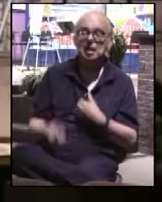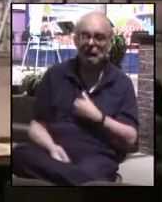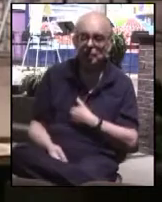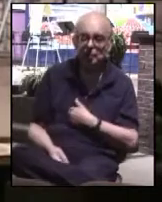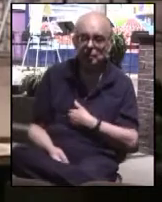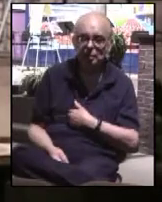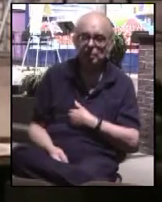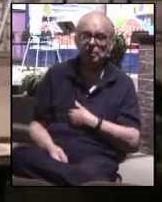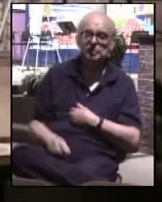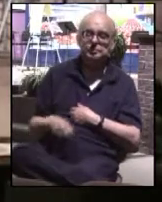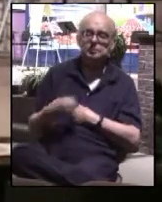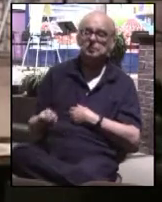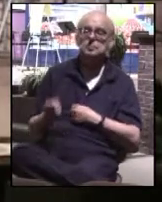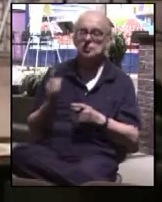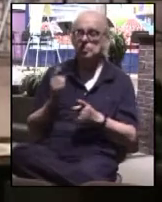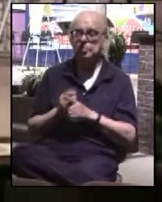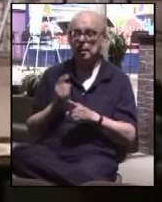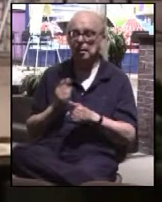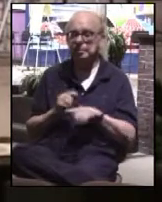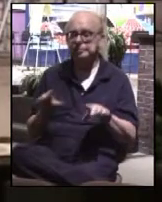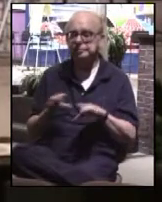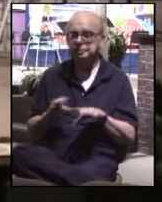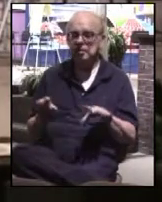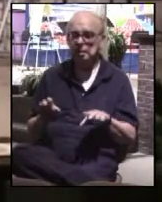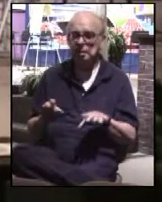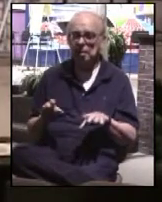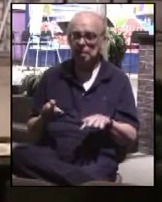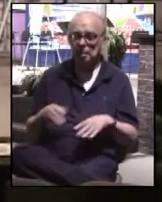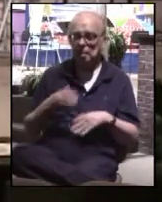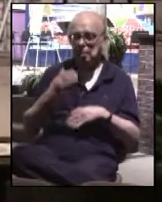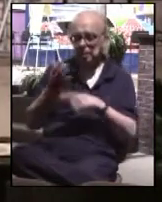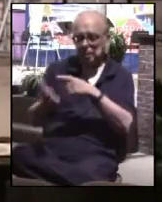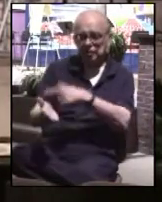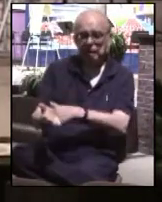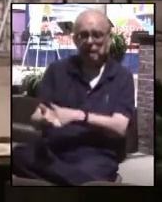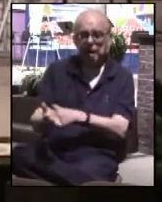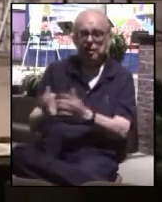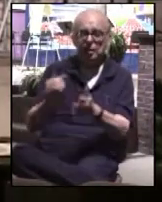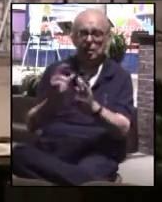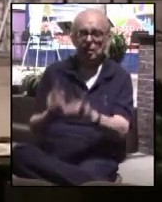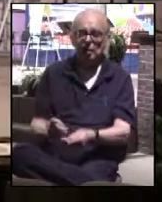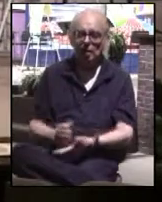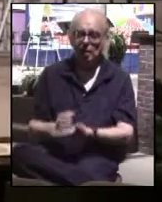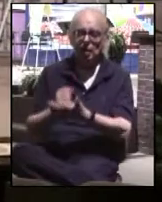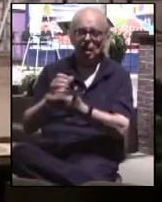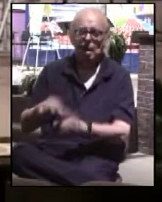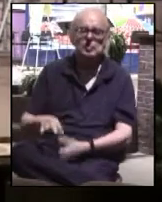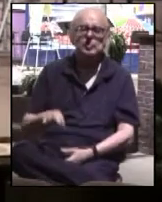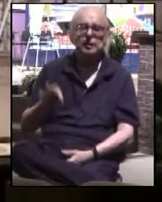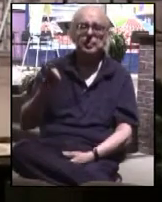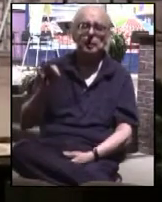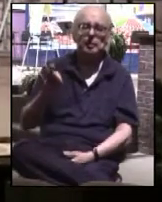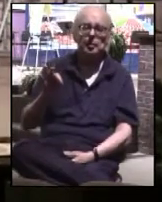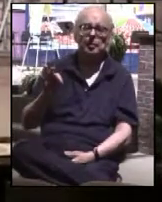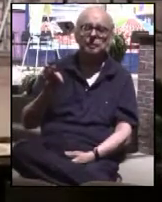what it gives us a right to do is extend a hand to them to help pick them up